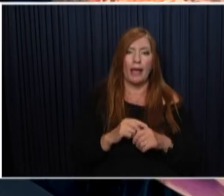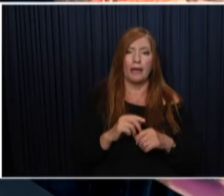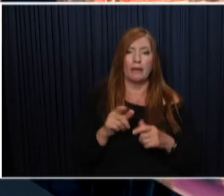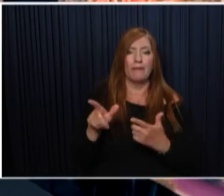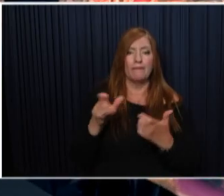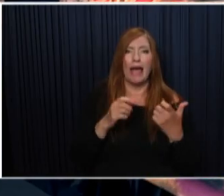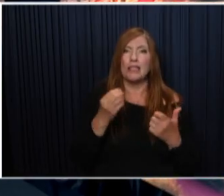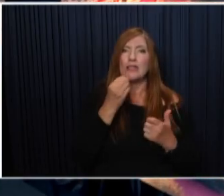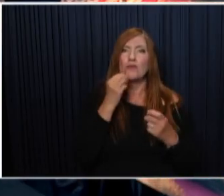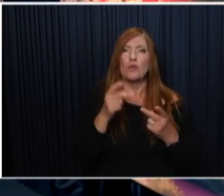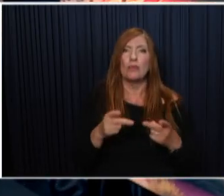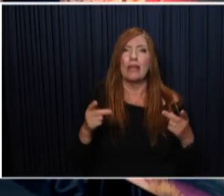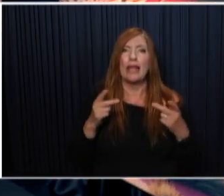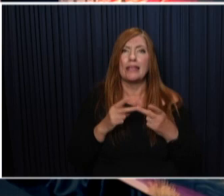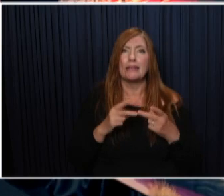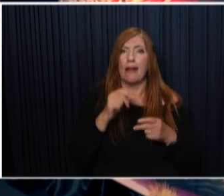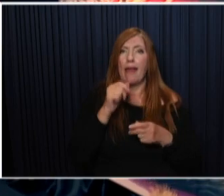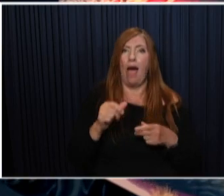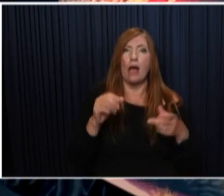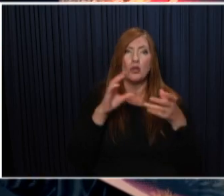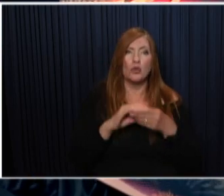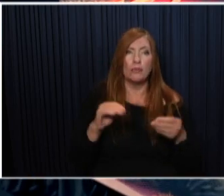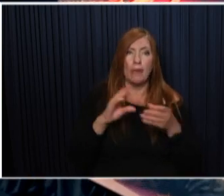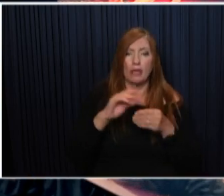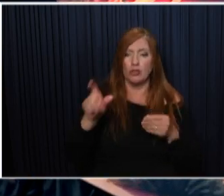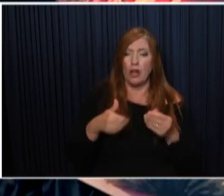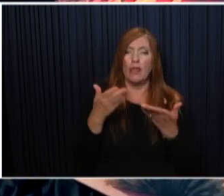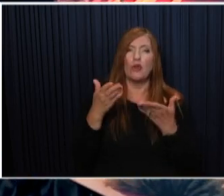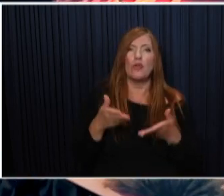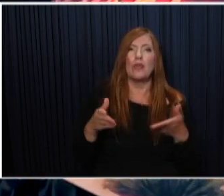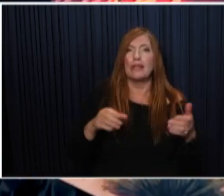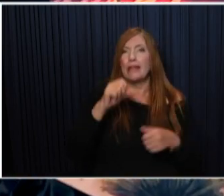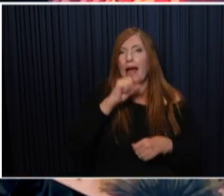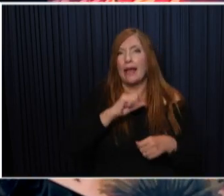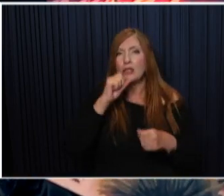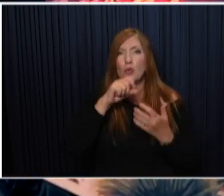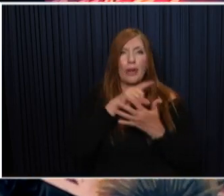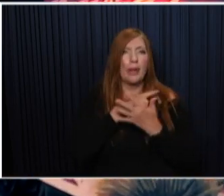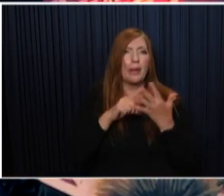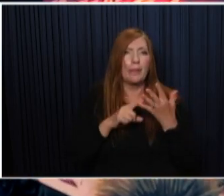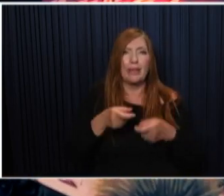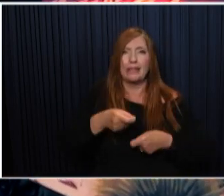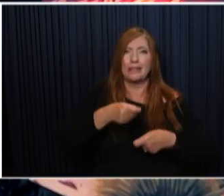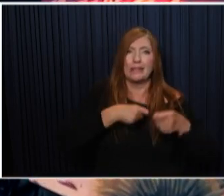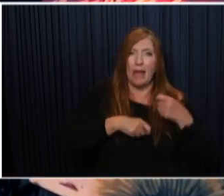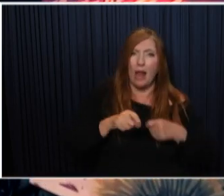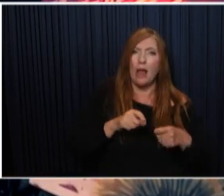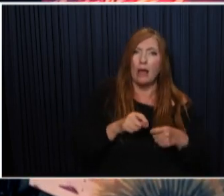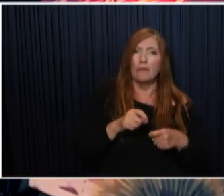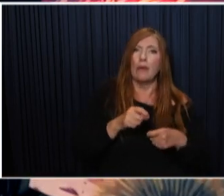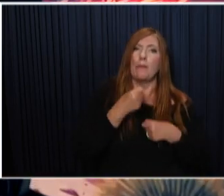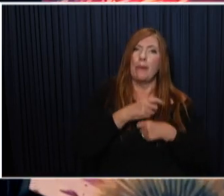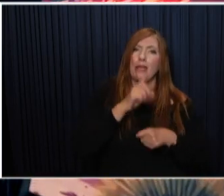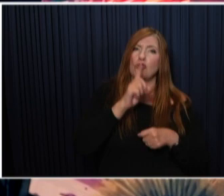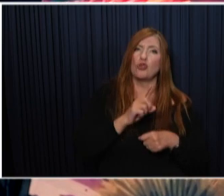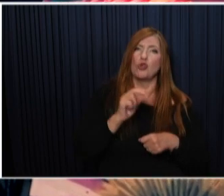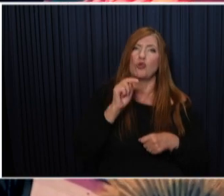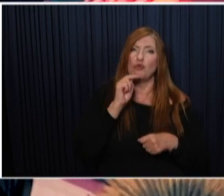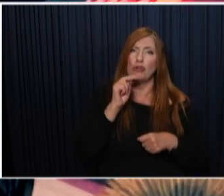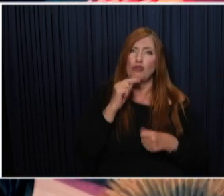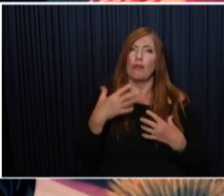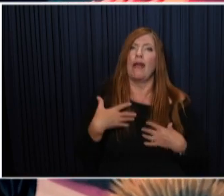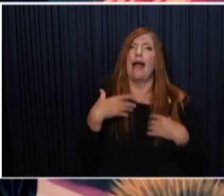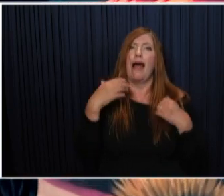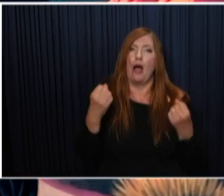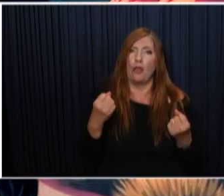fast food places, not to mention other things, ice cream and the like, instead of making it nutritional items?